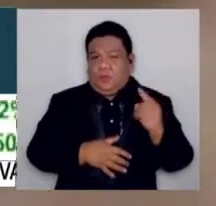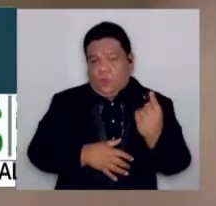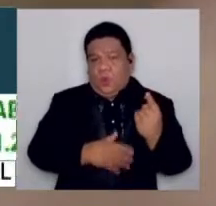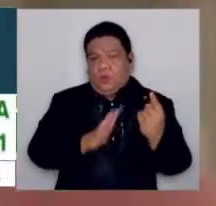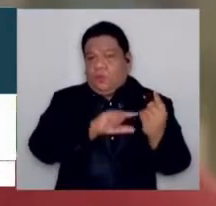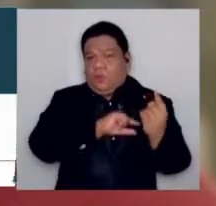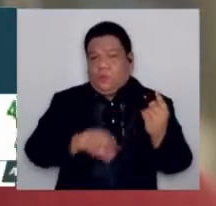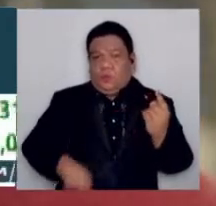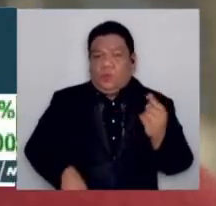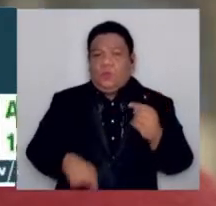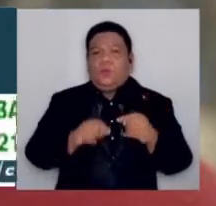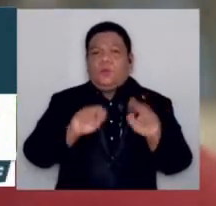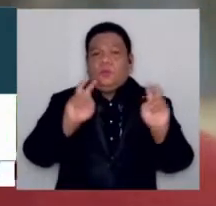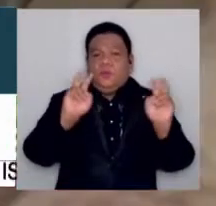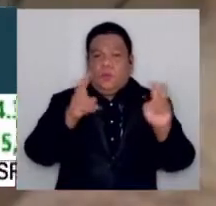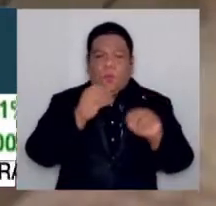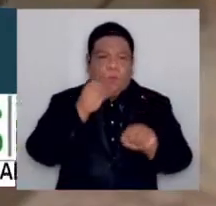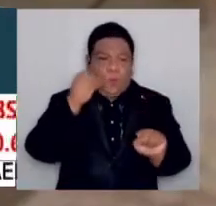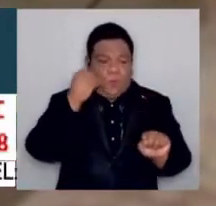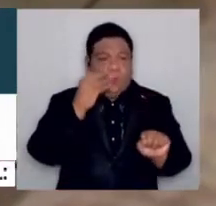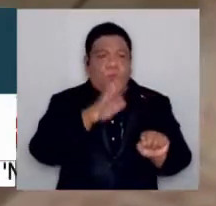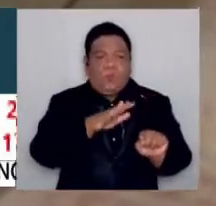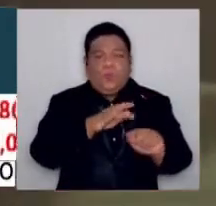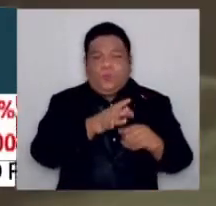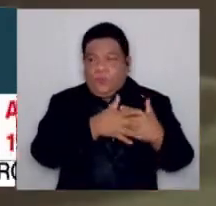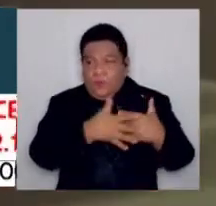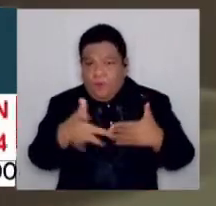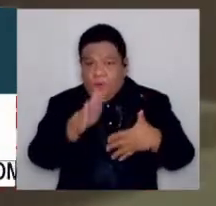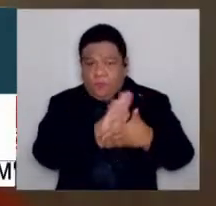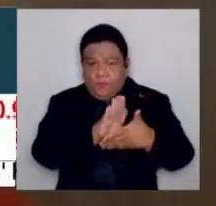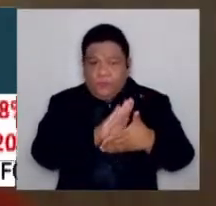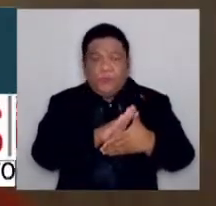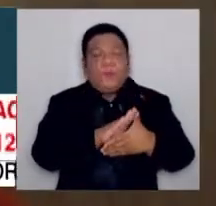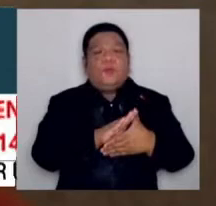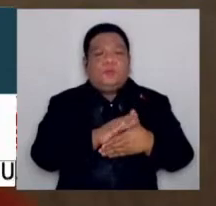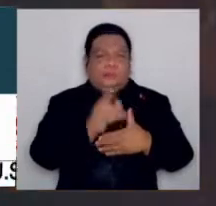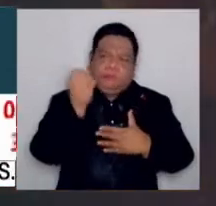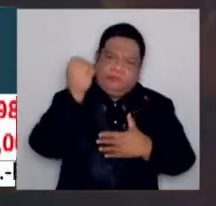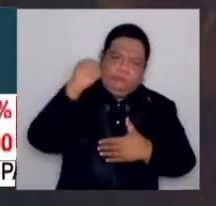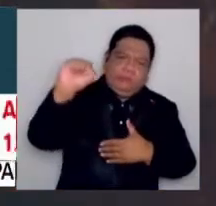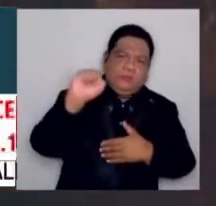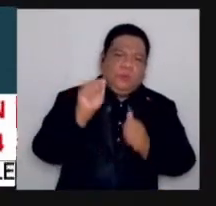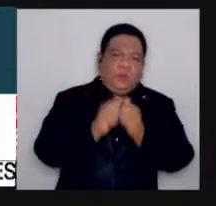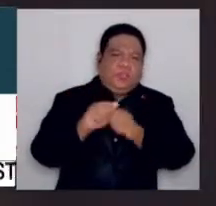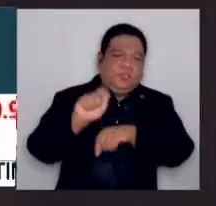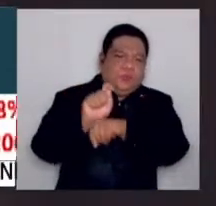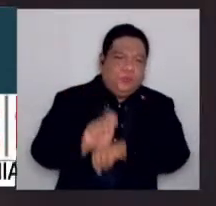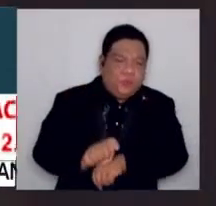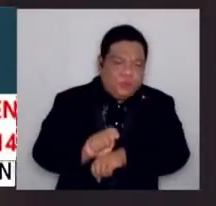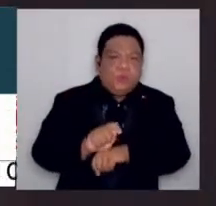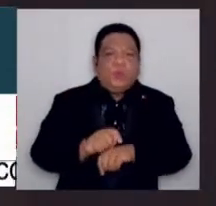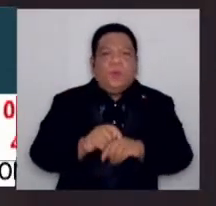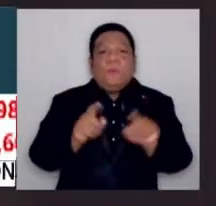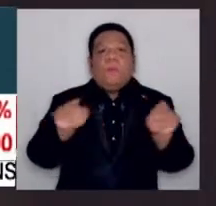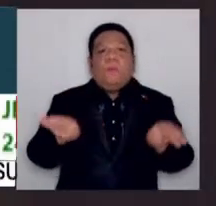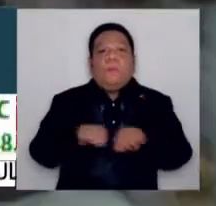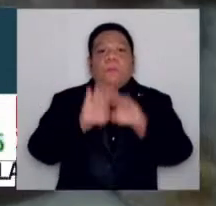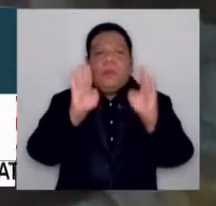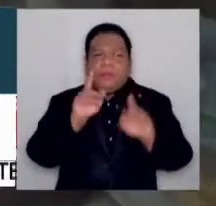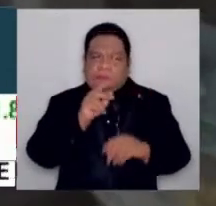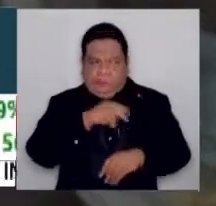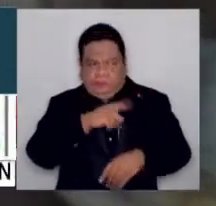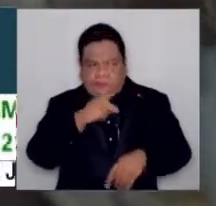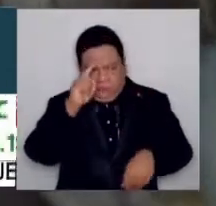Sandringham Estate, the film follows the Princess of Wales as she rebels against tradition while simultaneously doubting her marriage